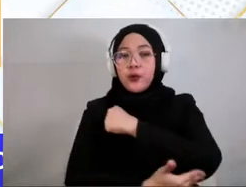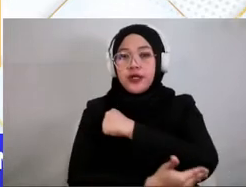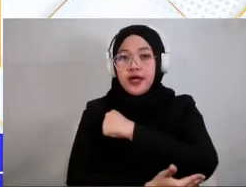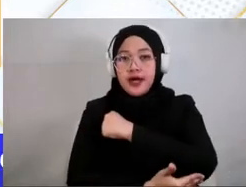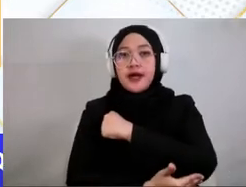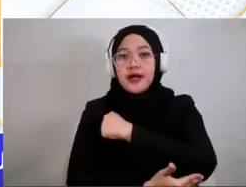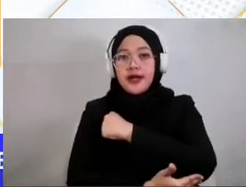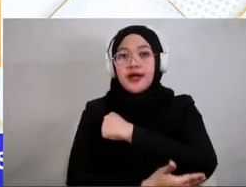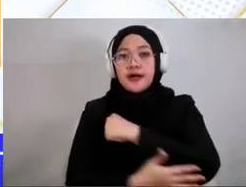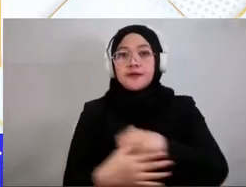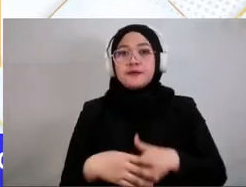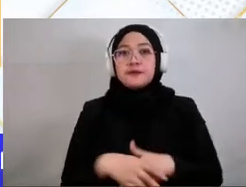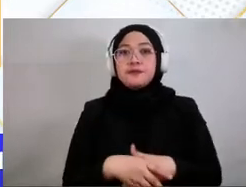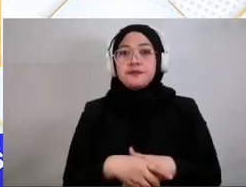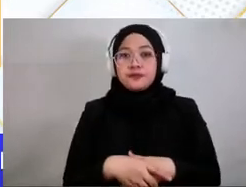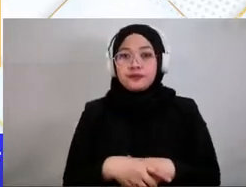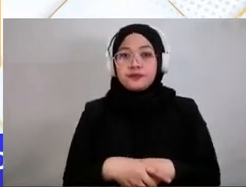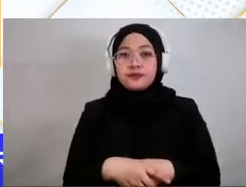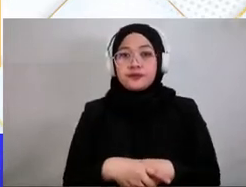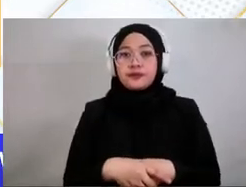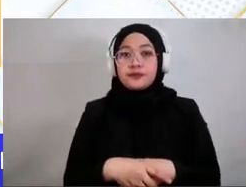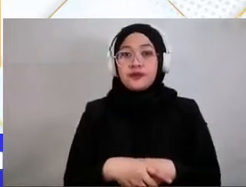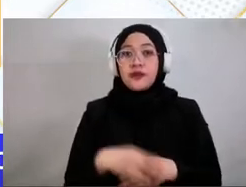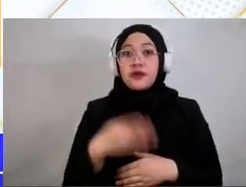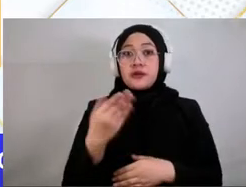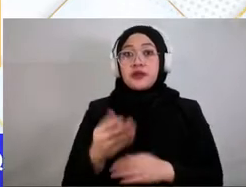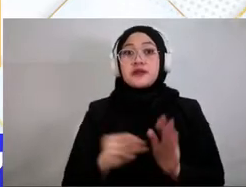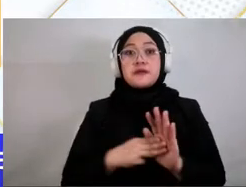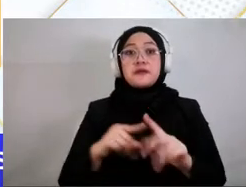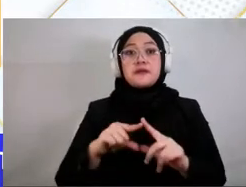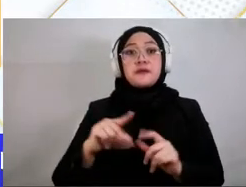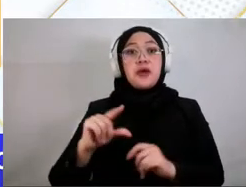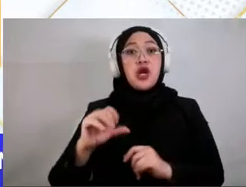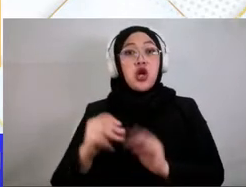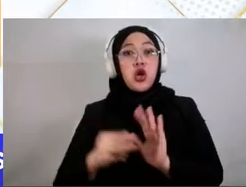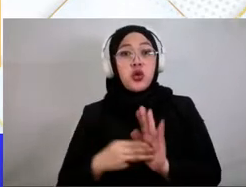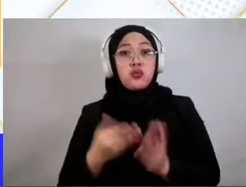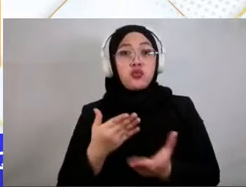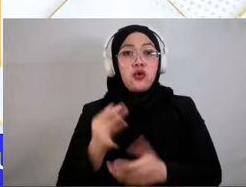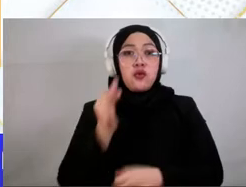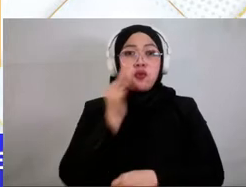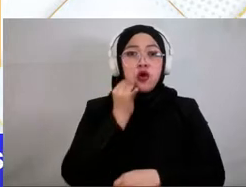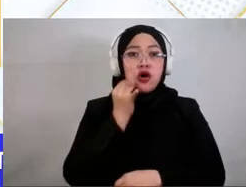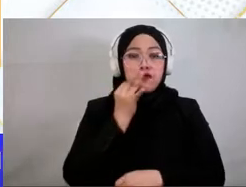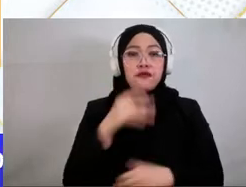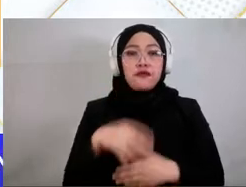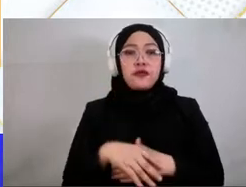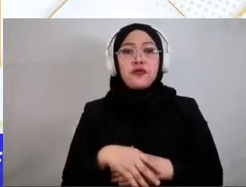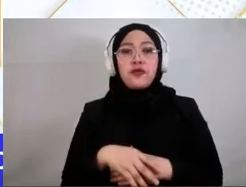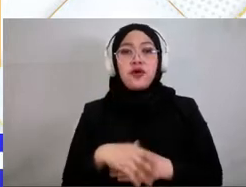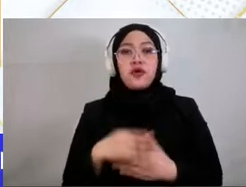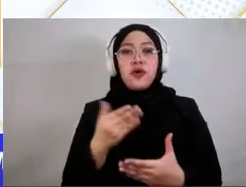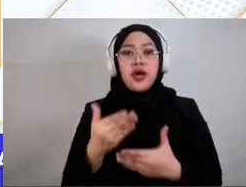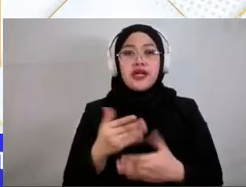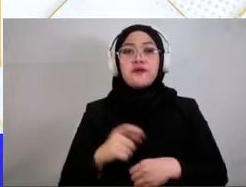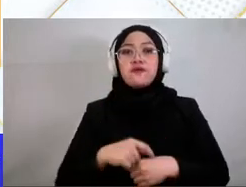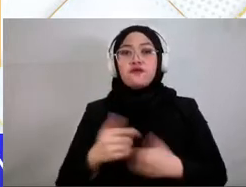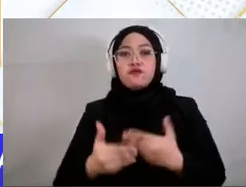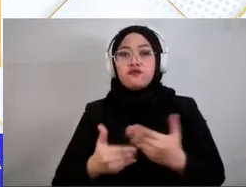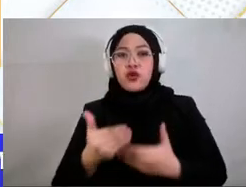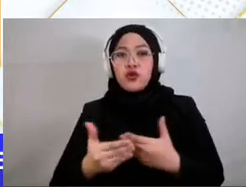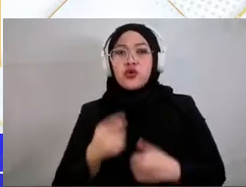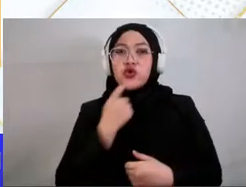I'll stop there, Mr. Marvin. I'm sorry that I've worked around a long way to try